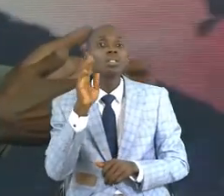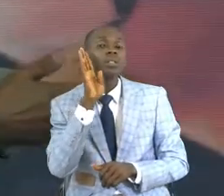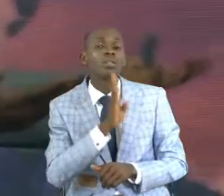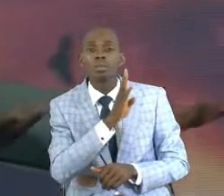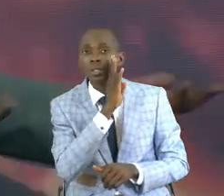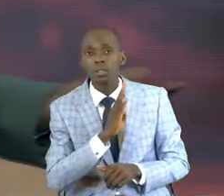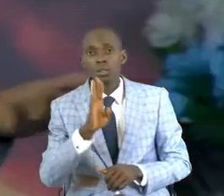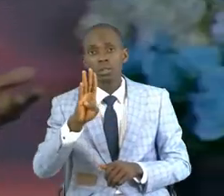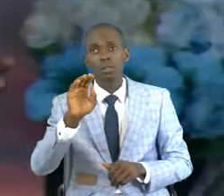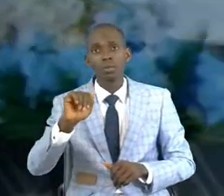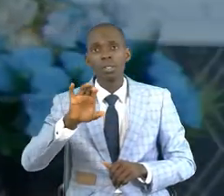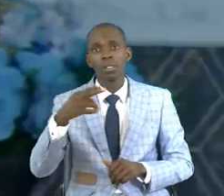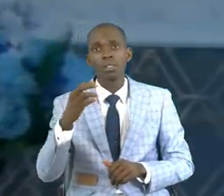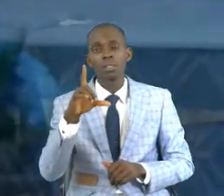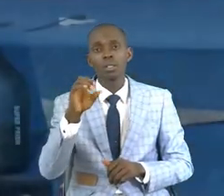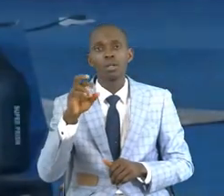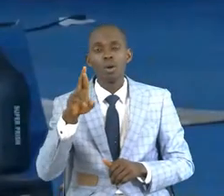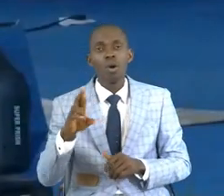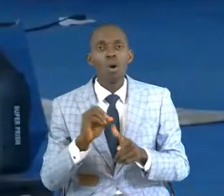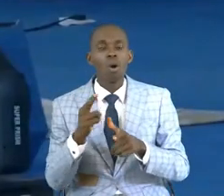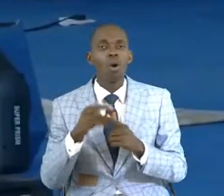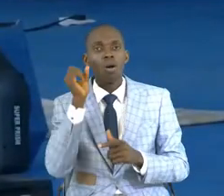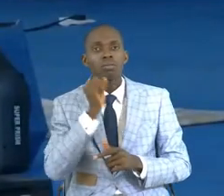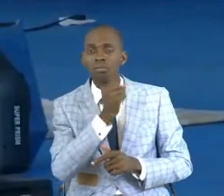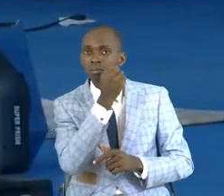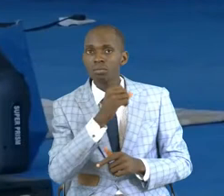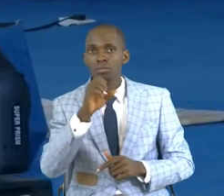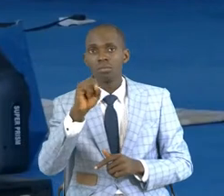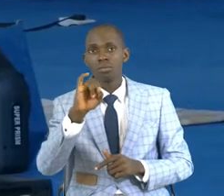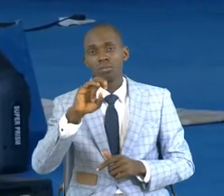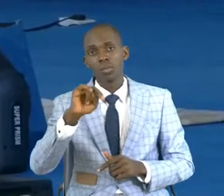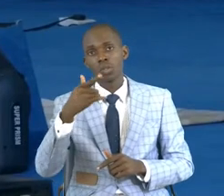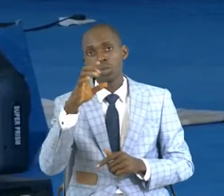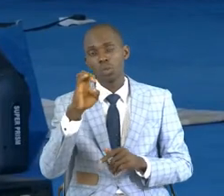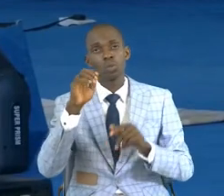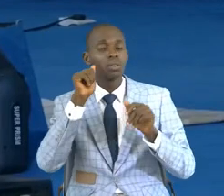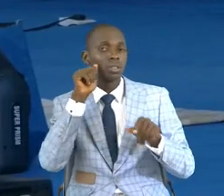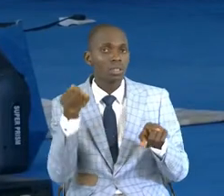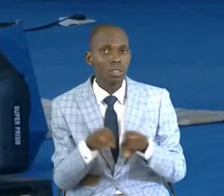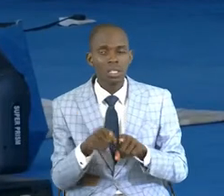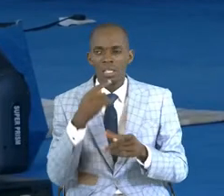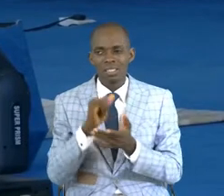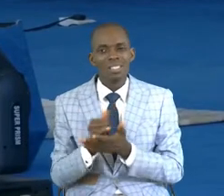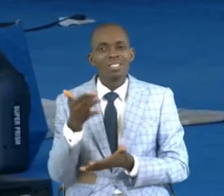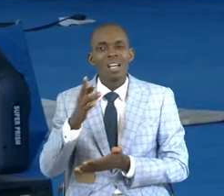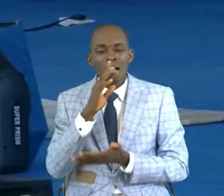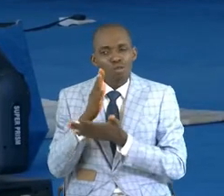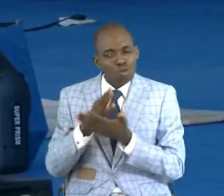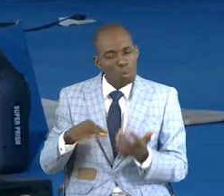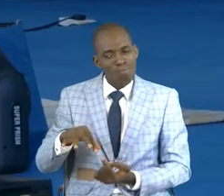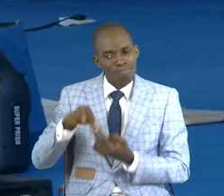a single lady, and not they say there's a sin associated with a single